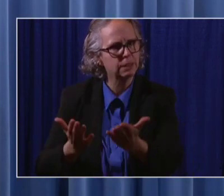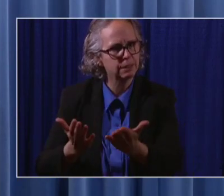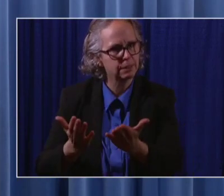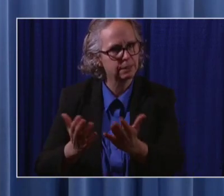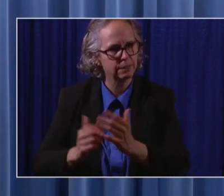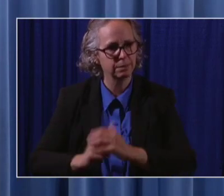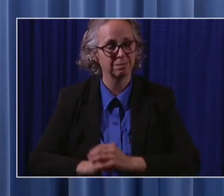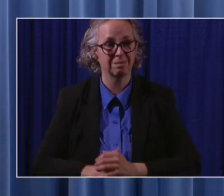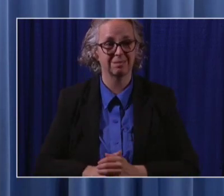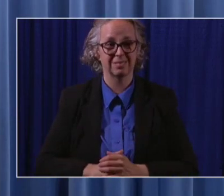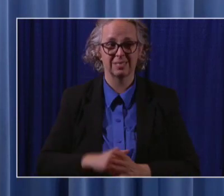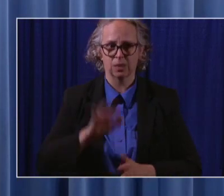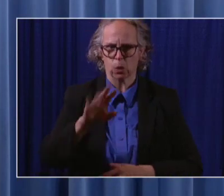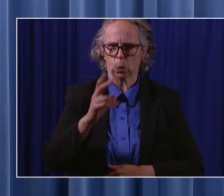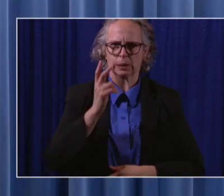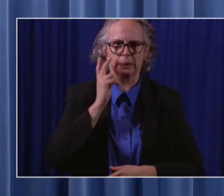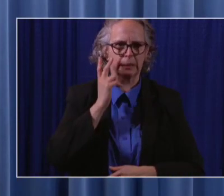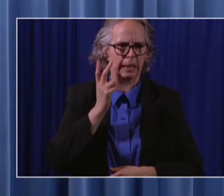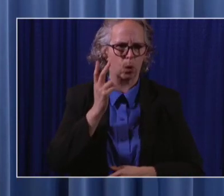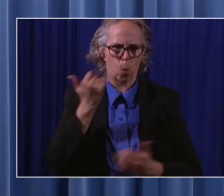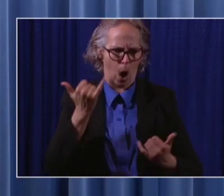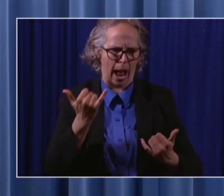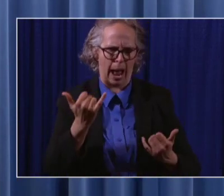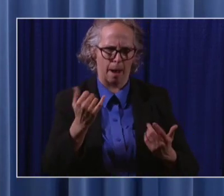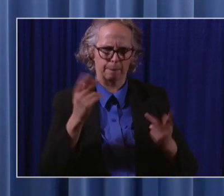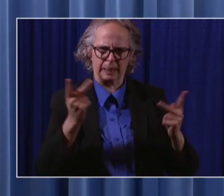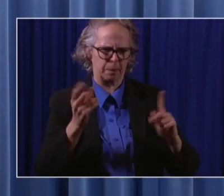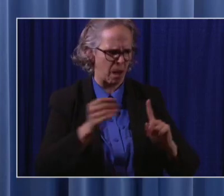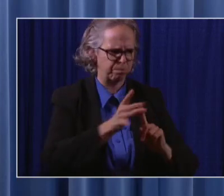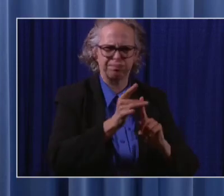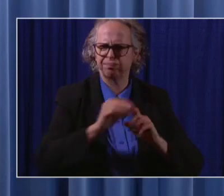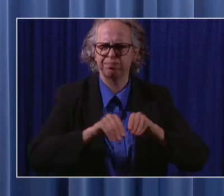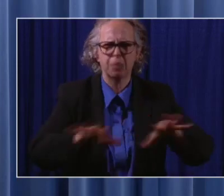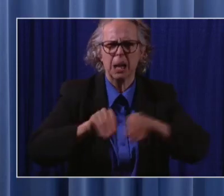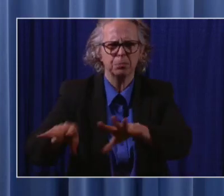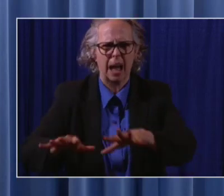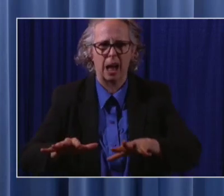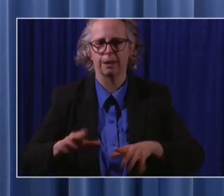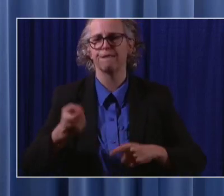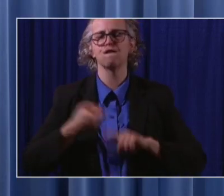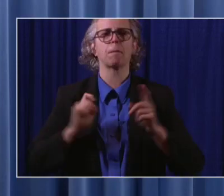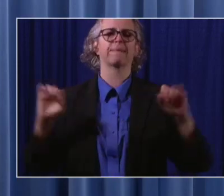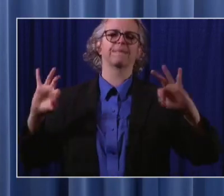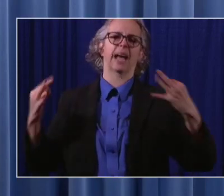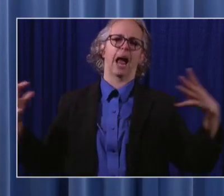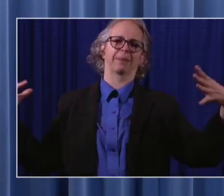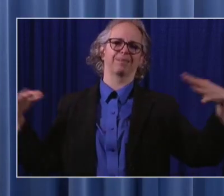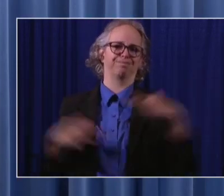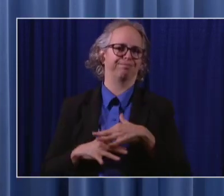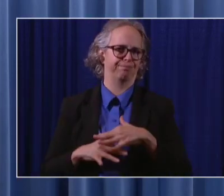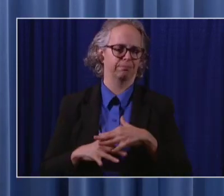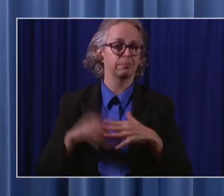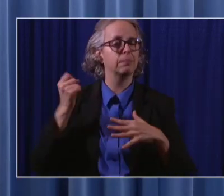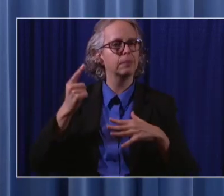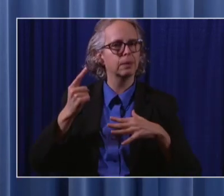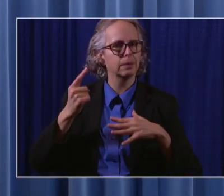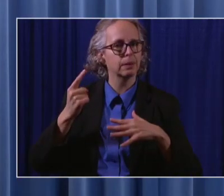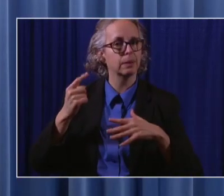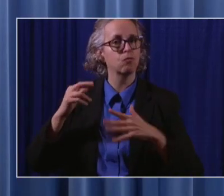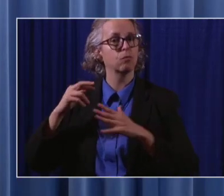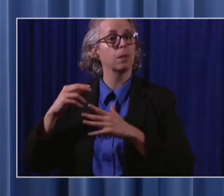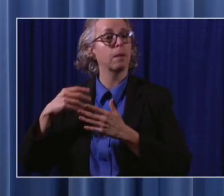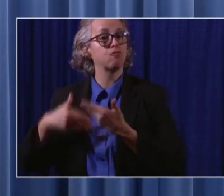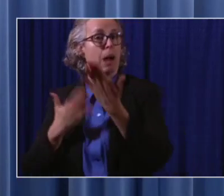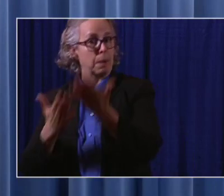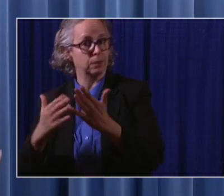of cases coming out directly out of such gatherings. For residents in a red or purple